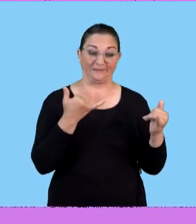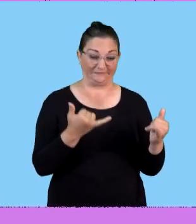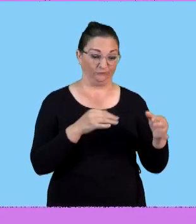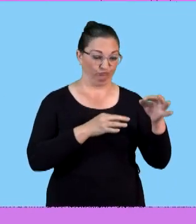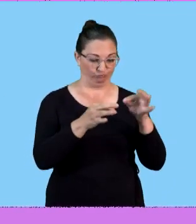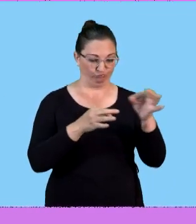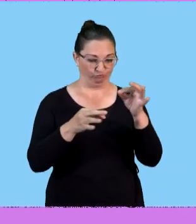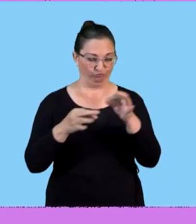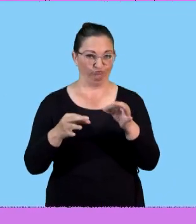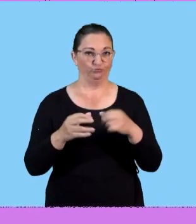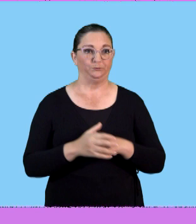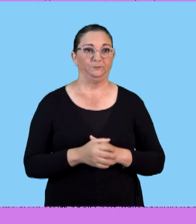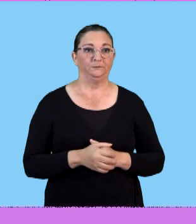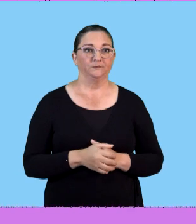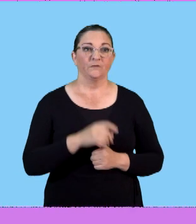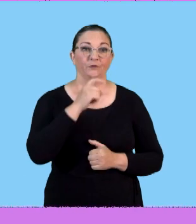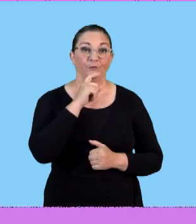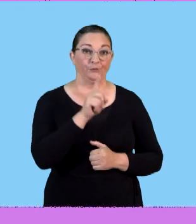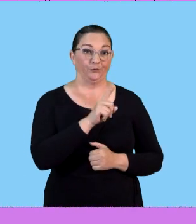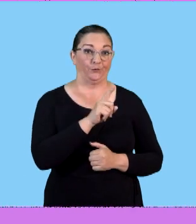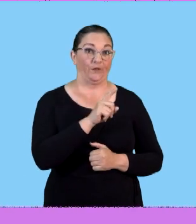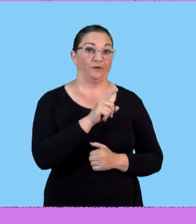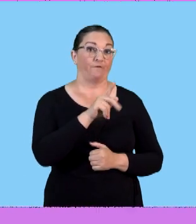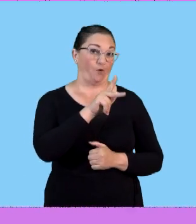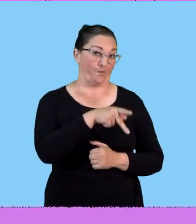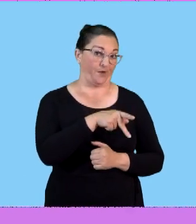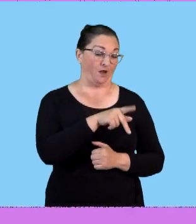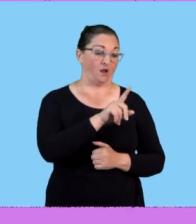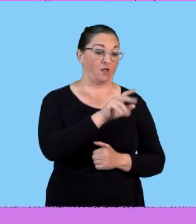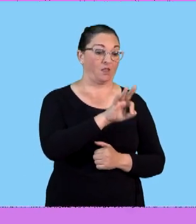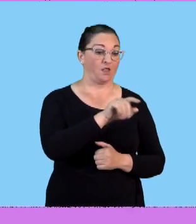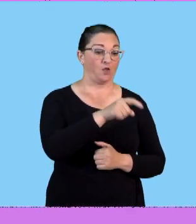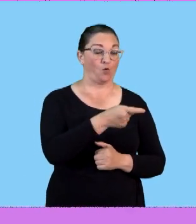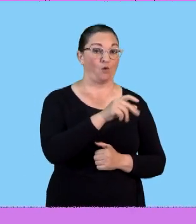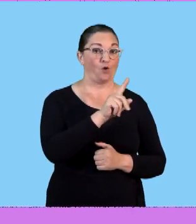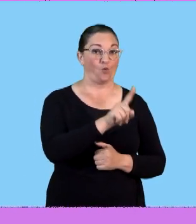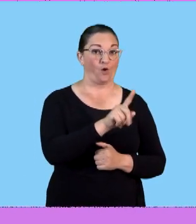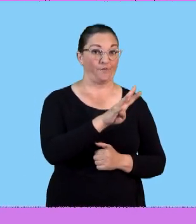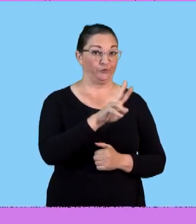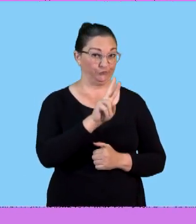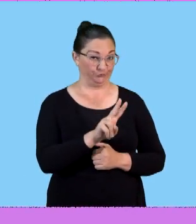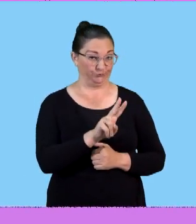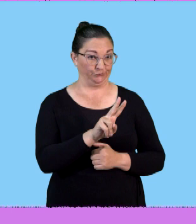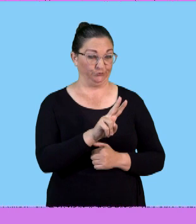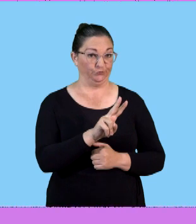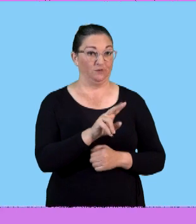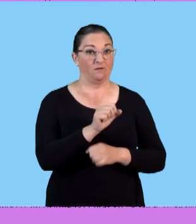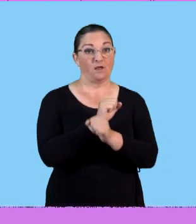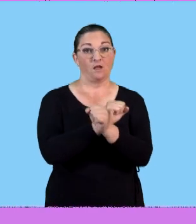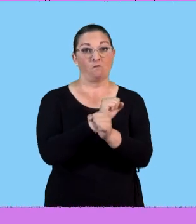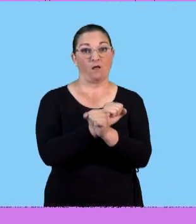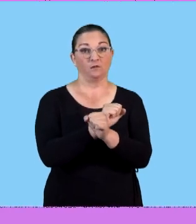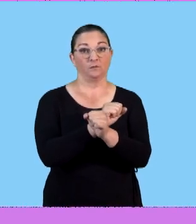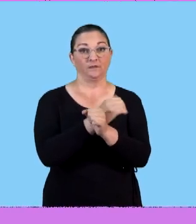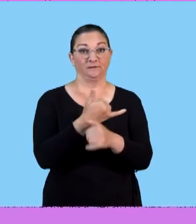just going to substitute now. So I know we're going to use the approximate value of 3,142, that's for pi, multiplied